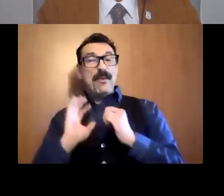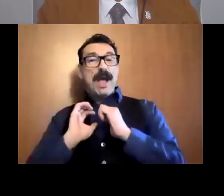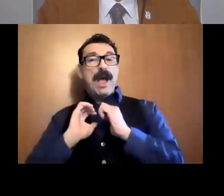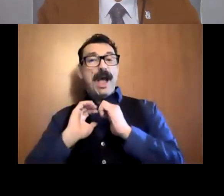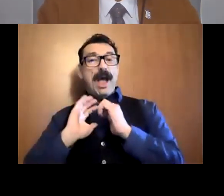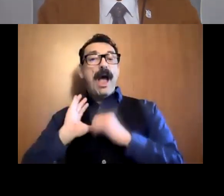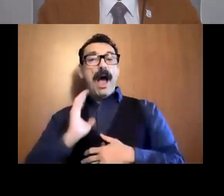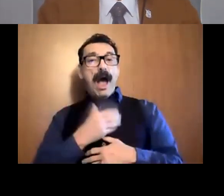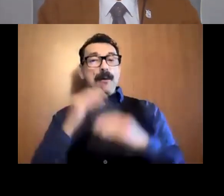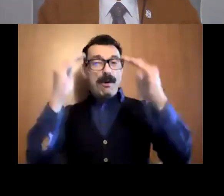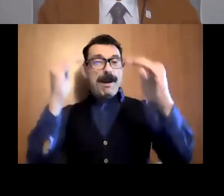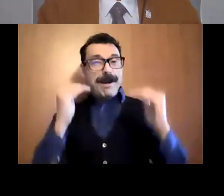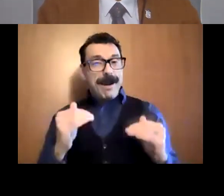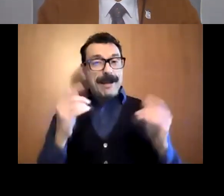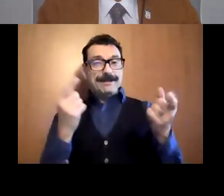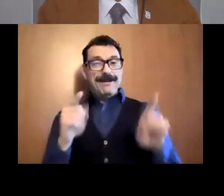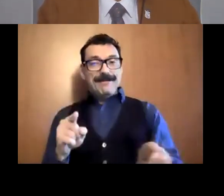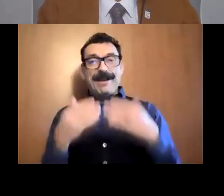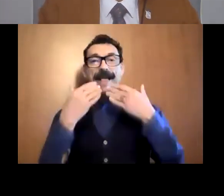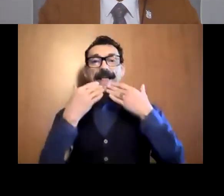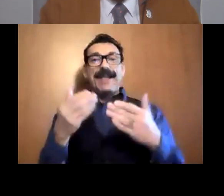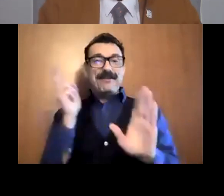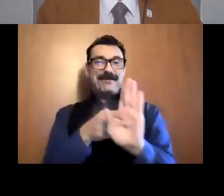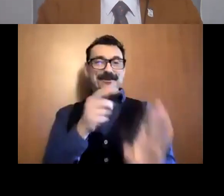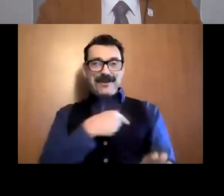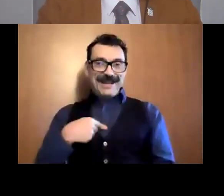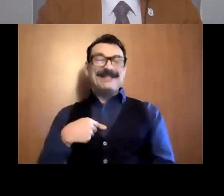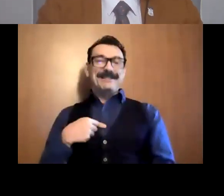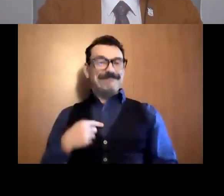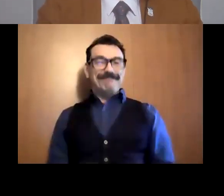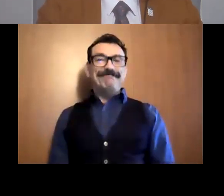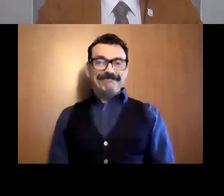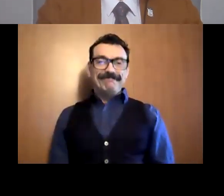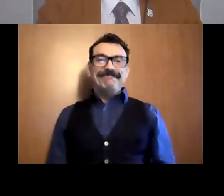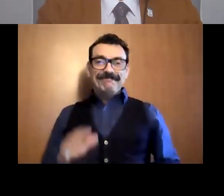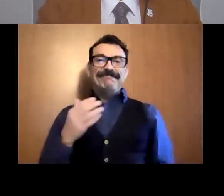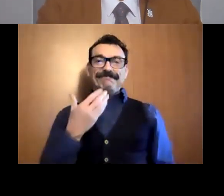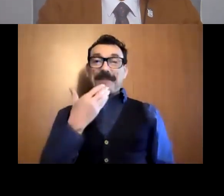And again, thank you for coming out. All right.